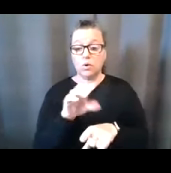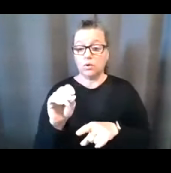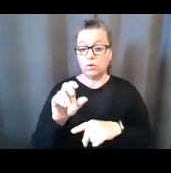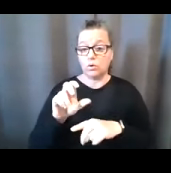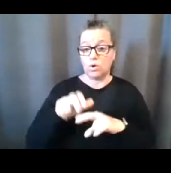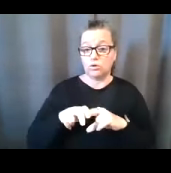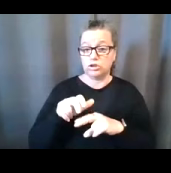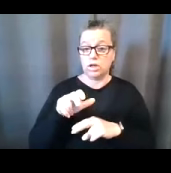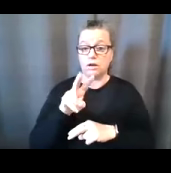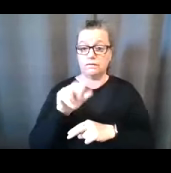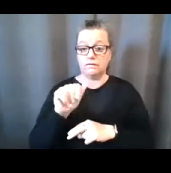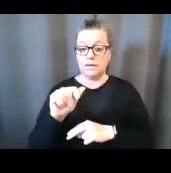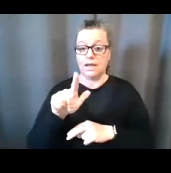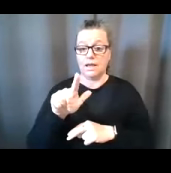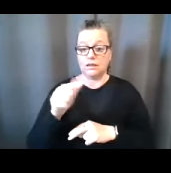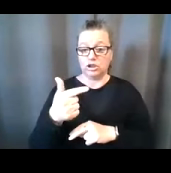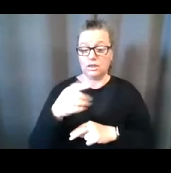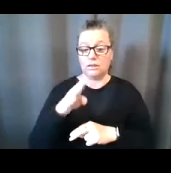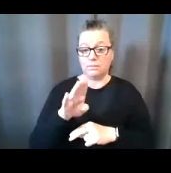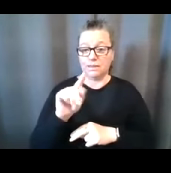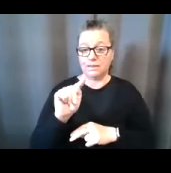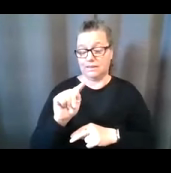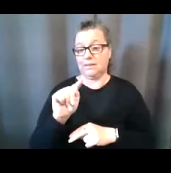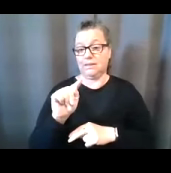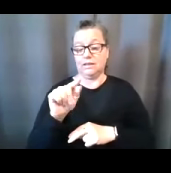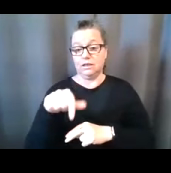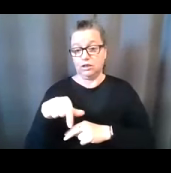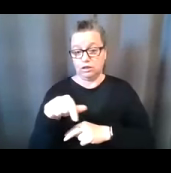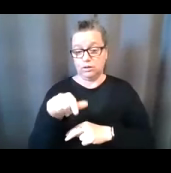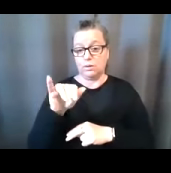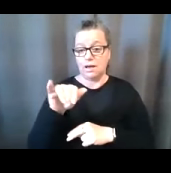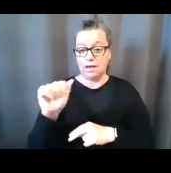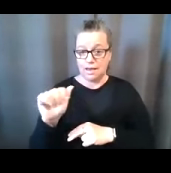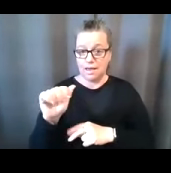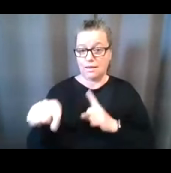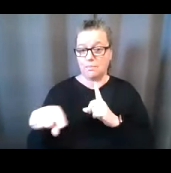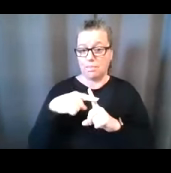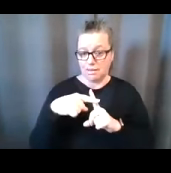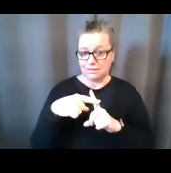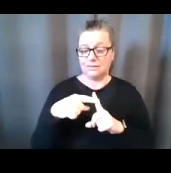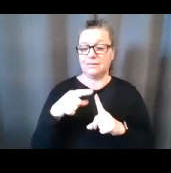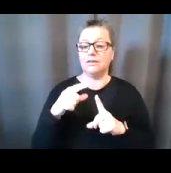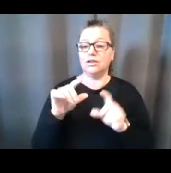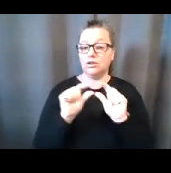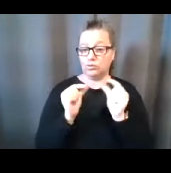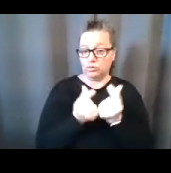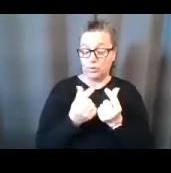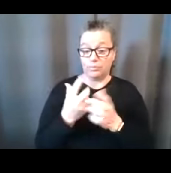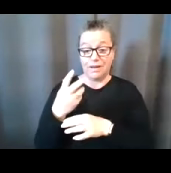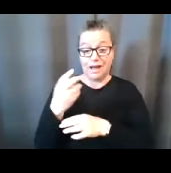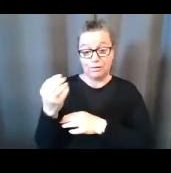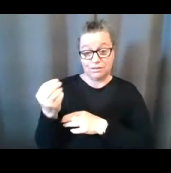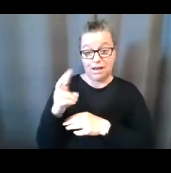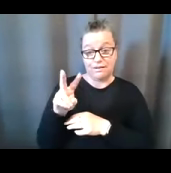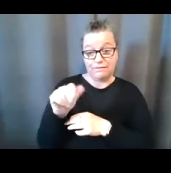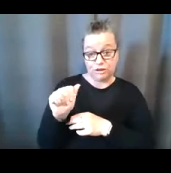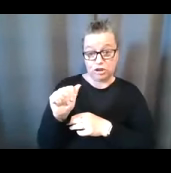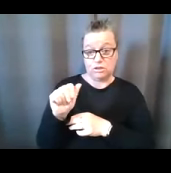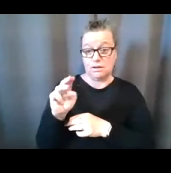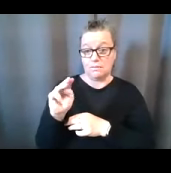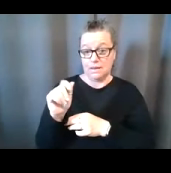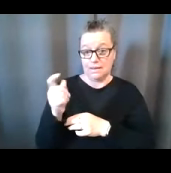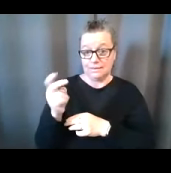Mason's LGBTQIA+ affinity group, Proudly VM. Outside of Virginia Mason, Nate is a commissioner for